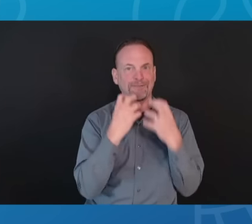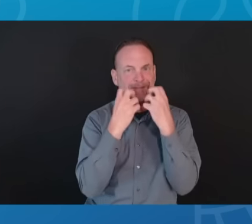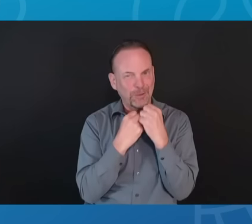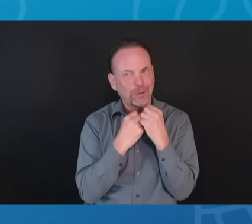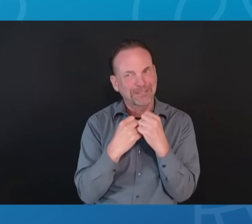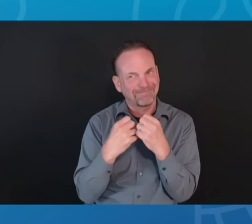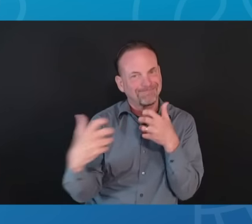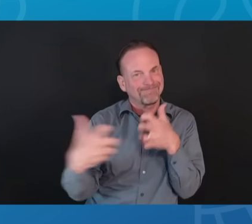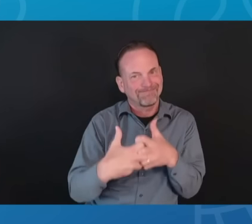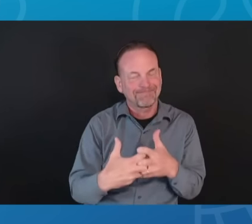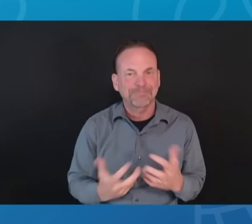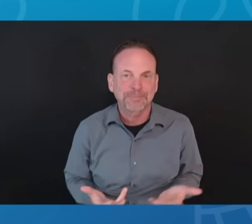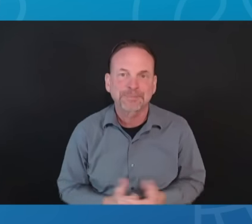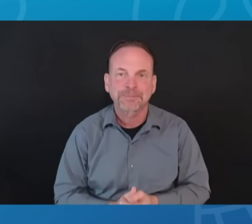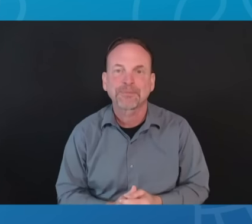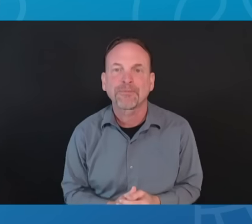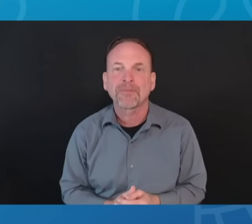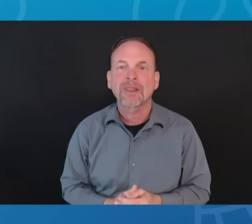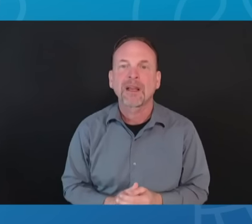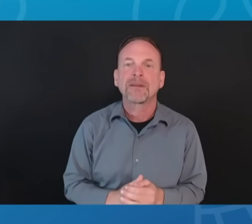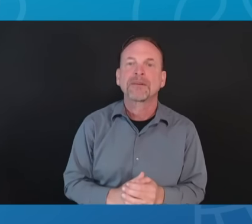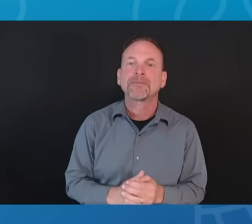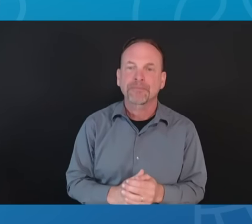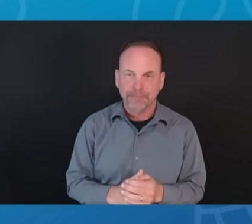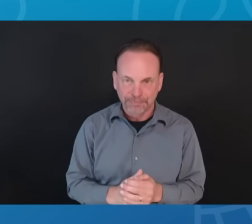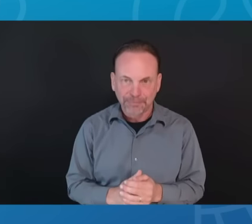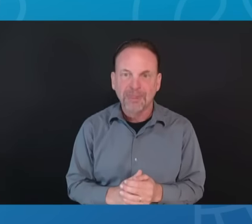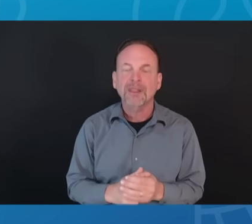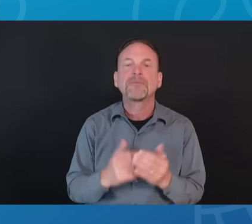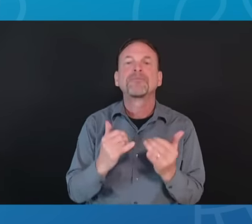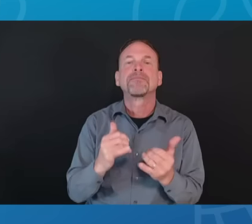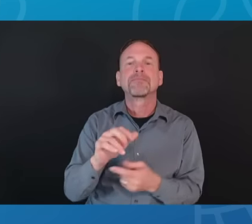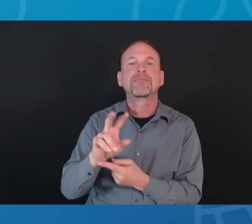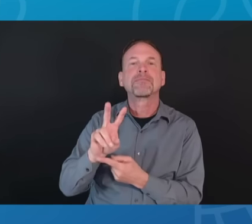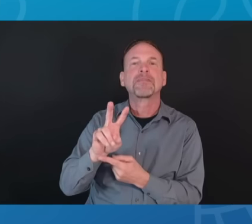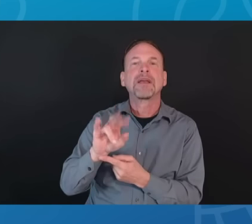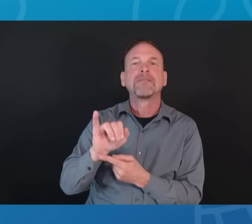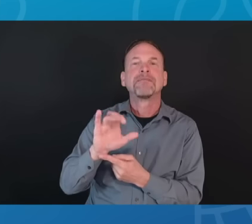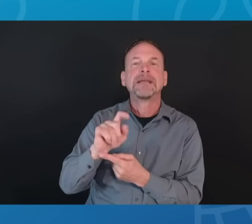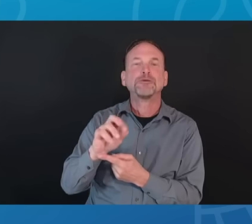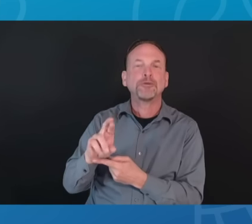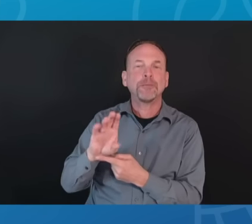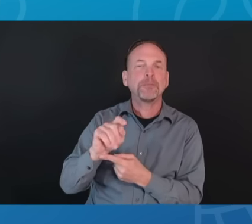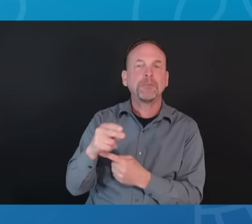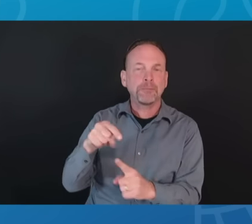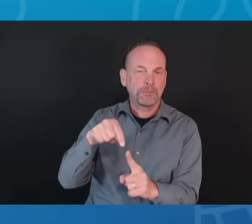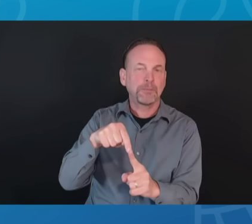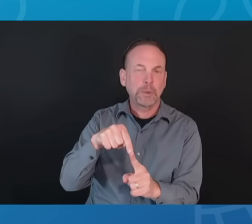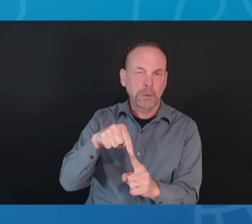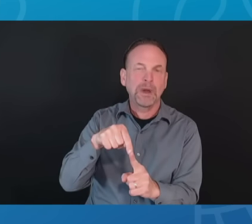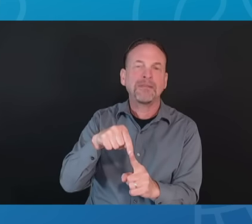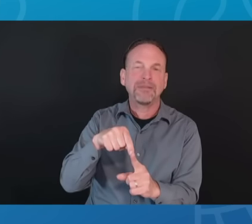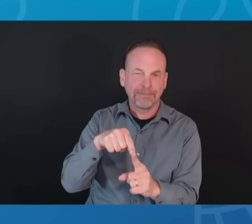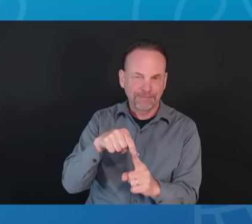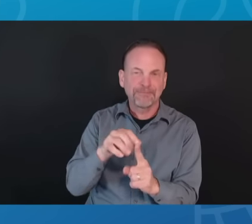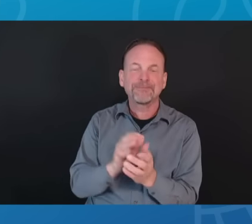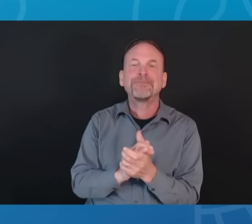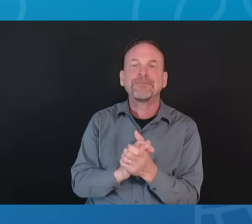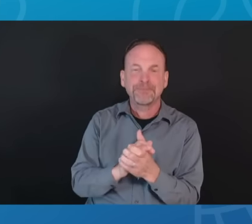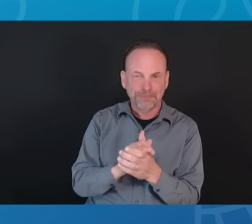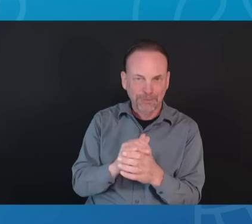over years, not just Viktor Bout, but others, to engage in destabilizing behavior, including making arms available. There has been no shortage of